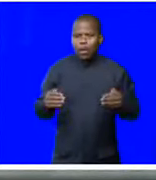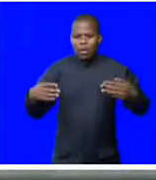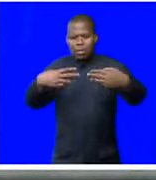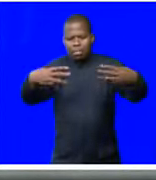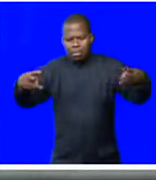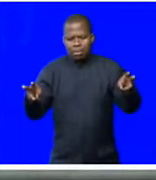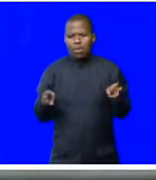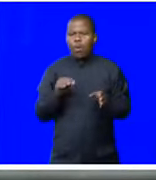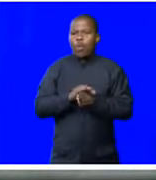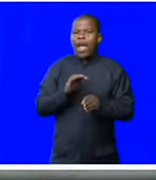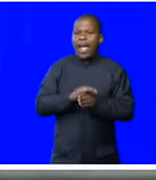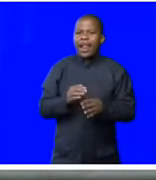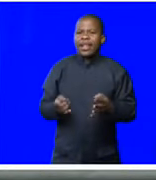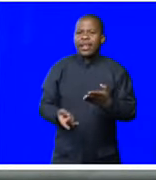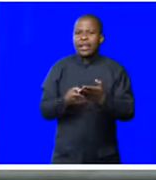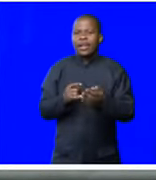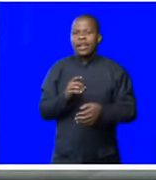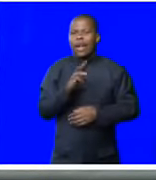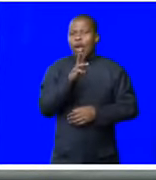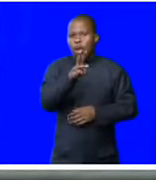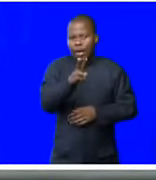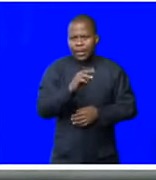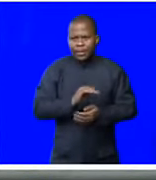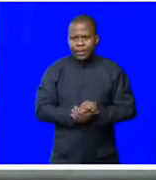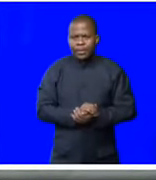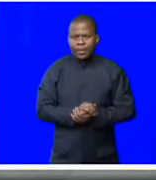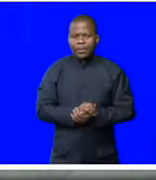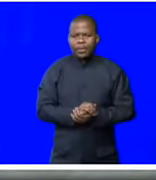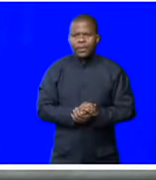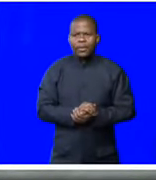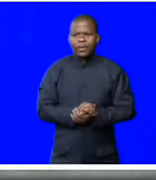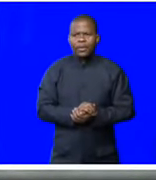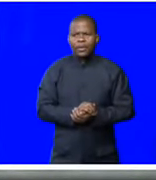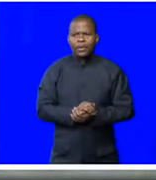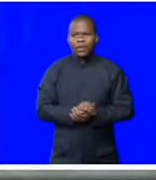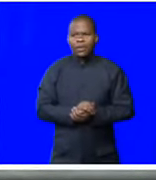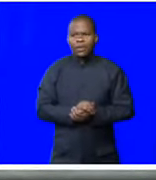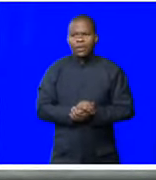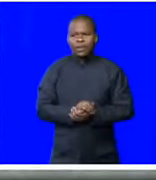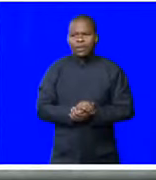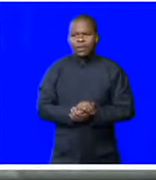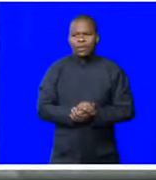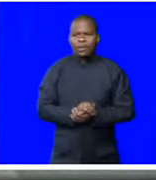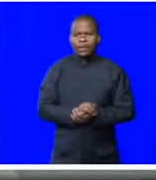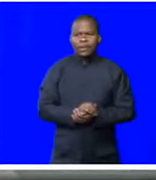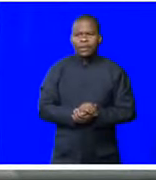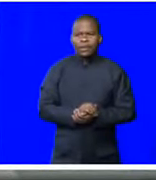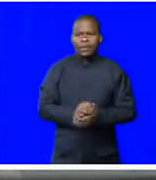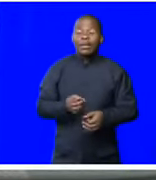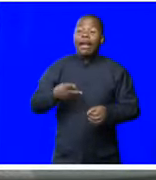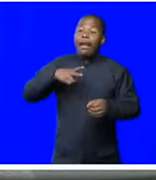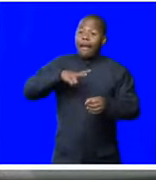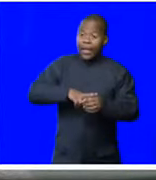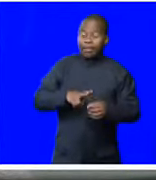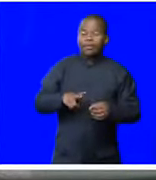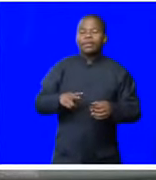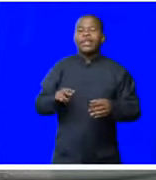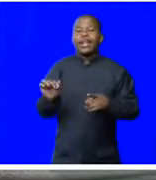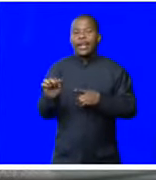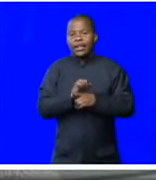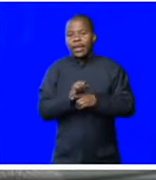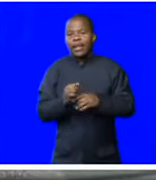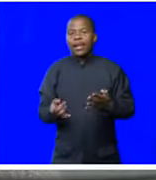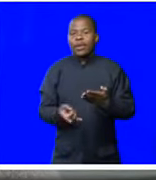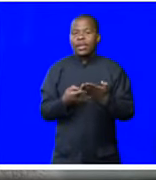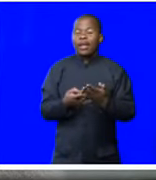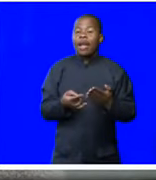ulimile netinkomo zethu yakudlela so ubuyela emuva kutangisita nje kakhulu kulolo hlangothi. Itangisita kakhulu sisi